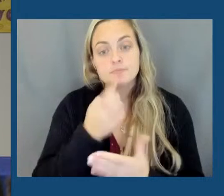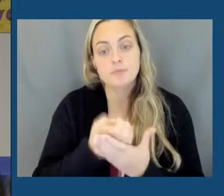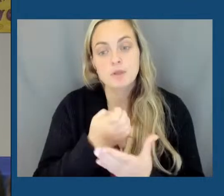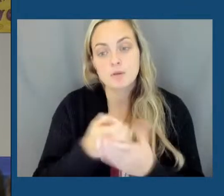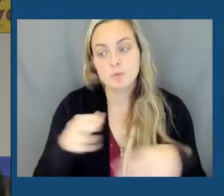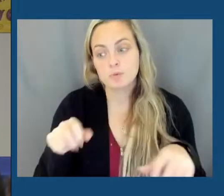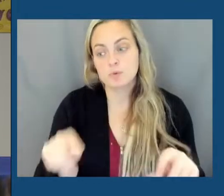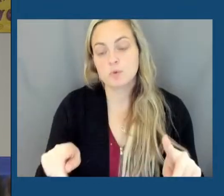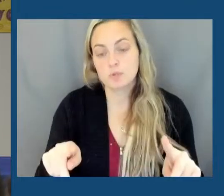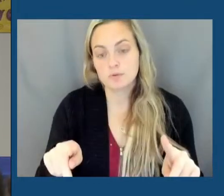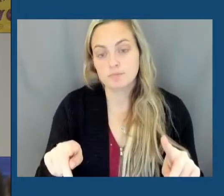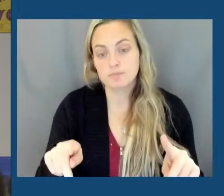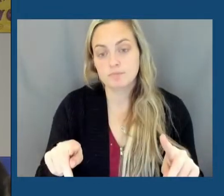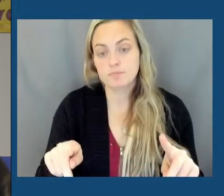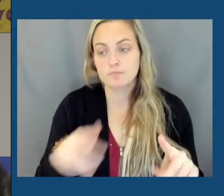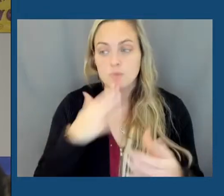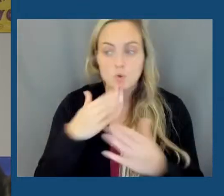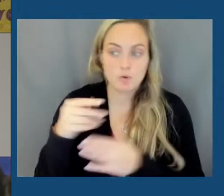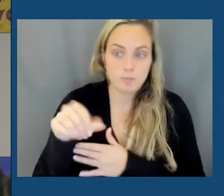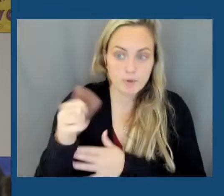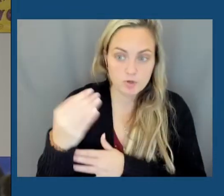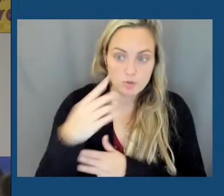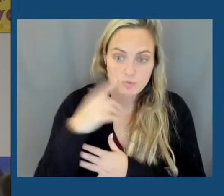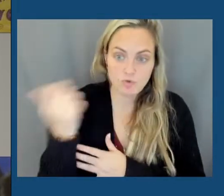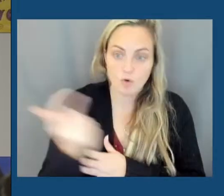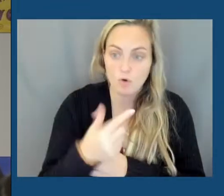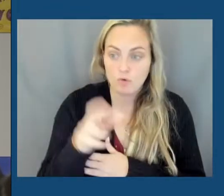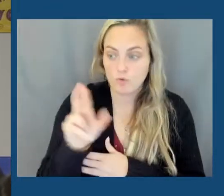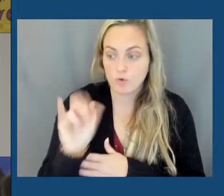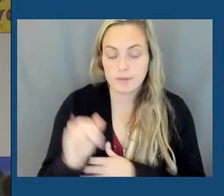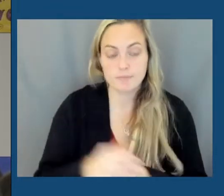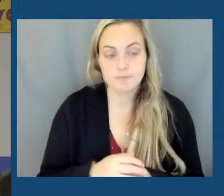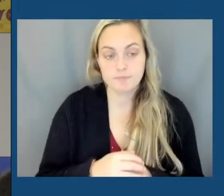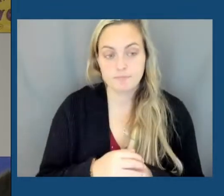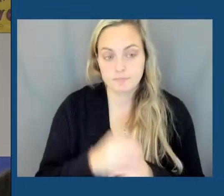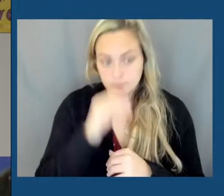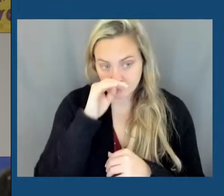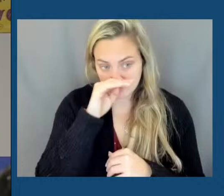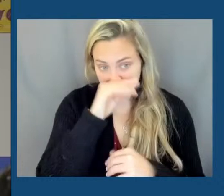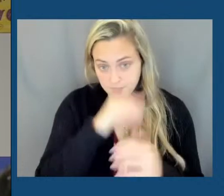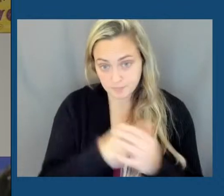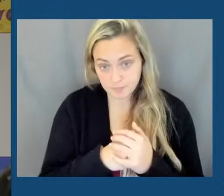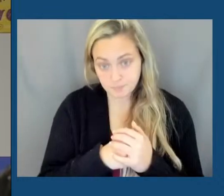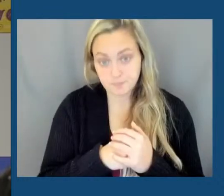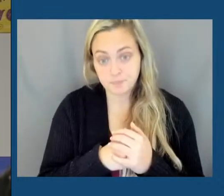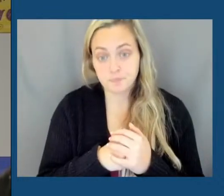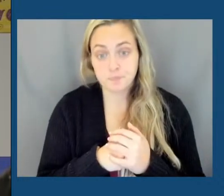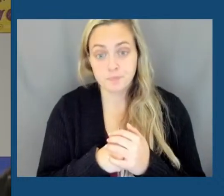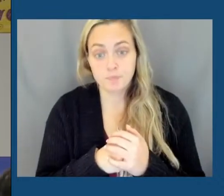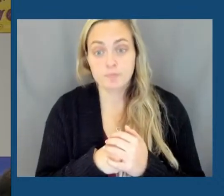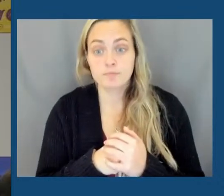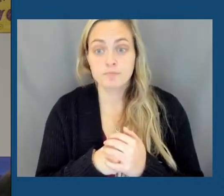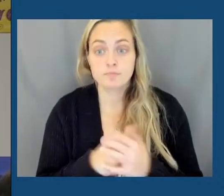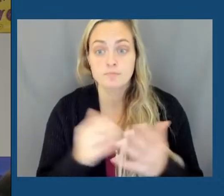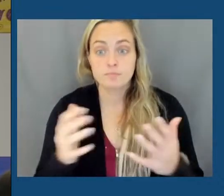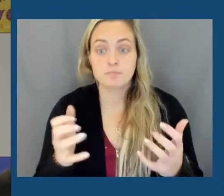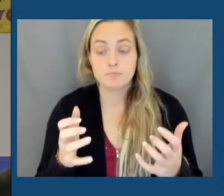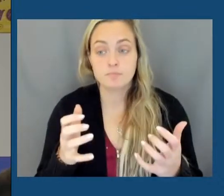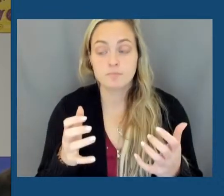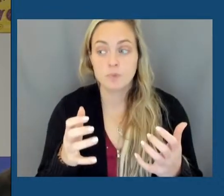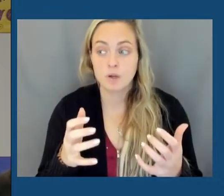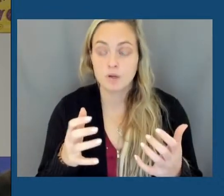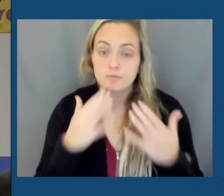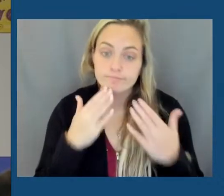opportunities and good-paying jobs for all Rhode Islanders. We would like to emphatically thank